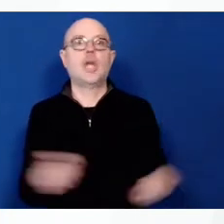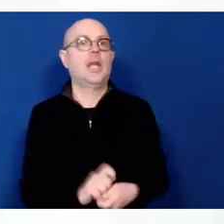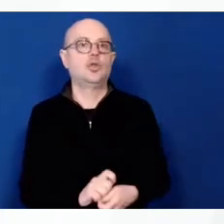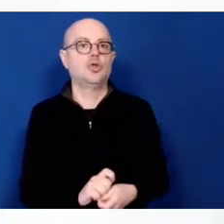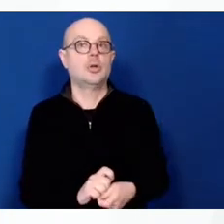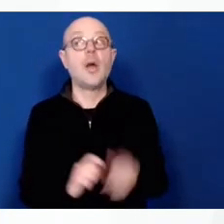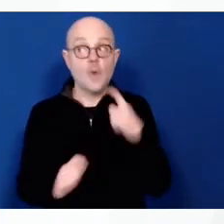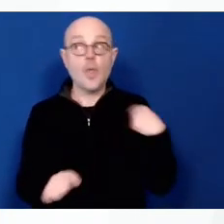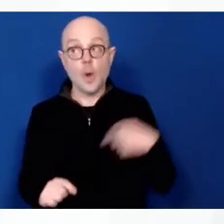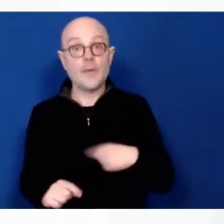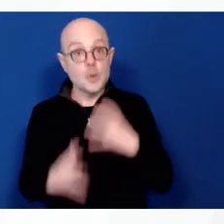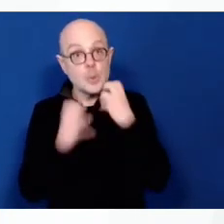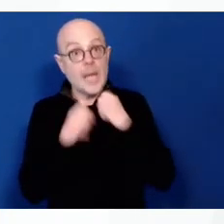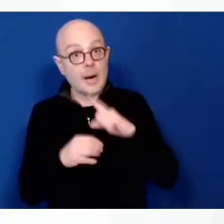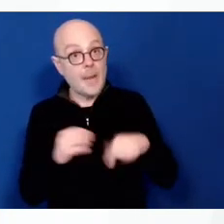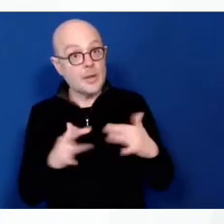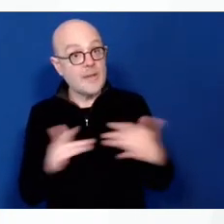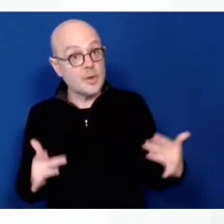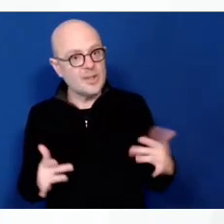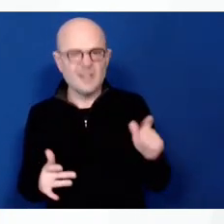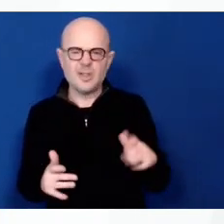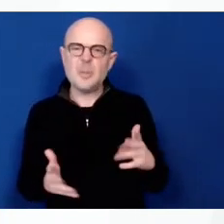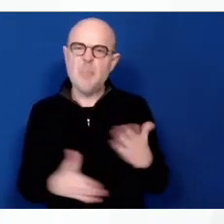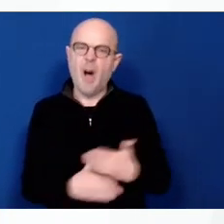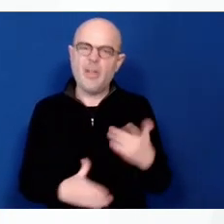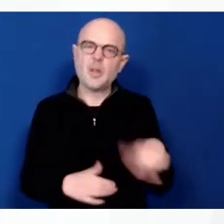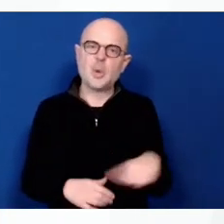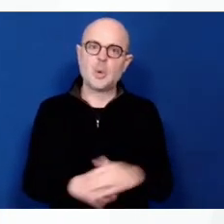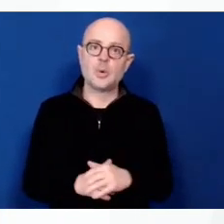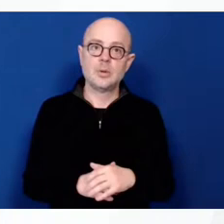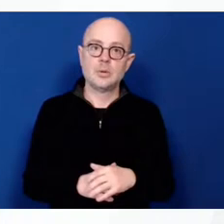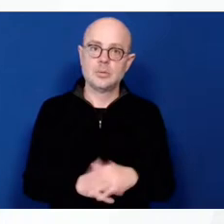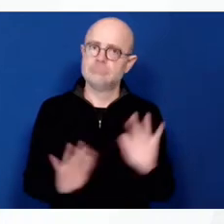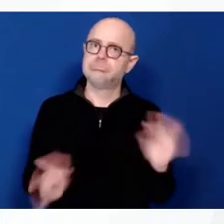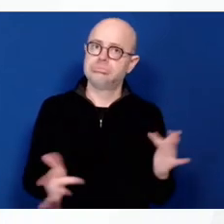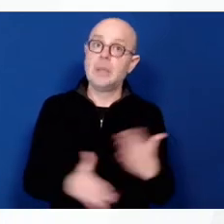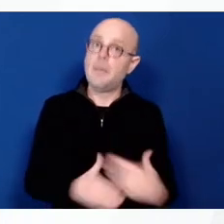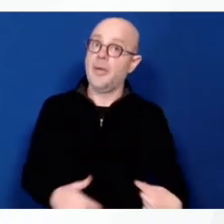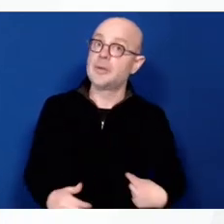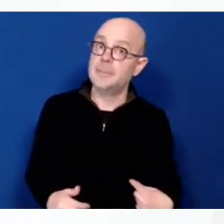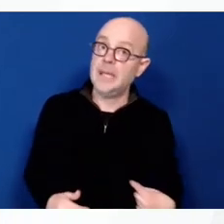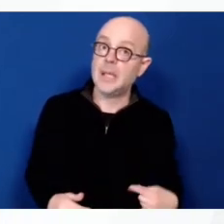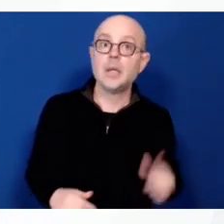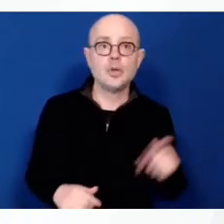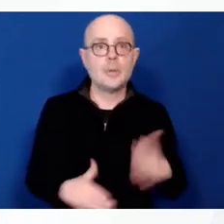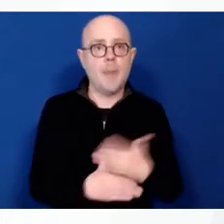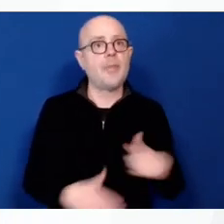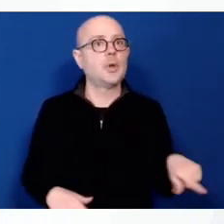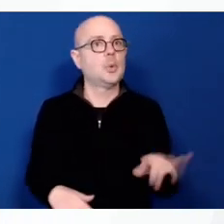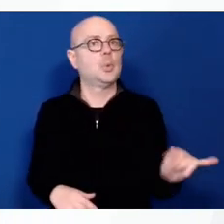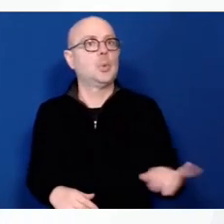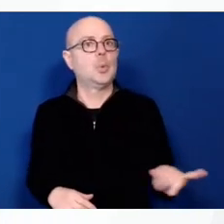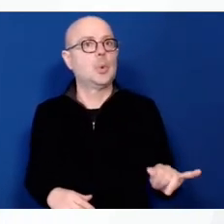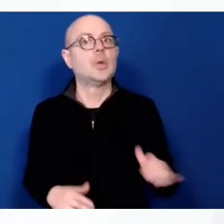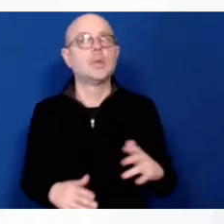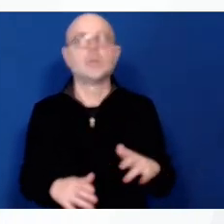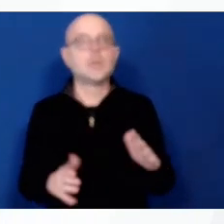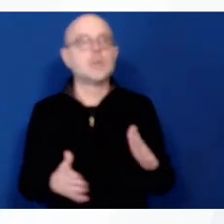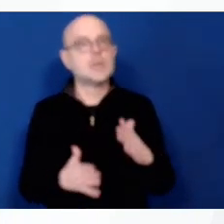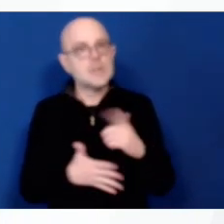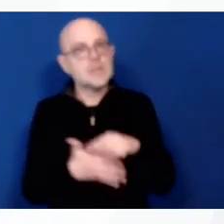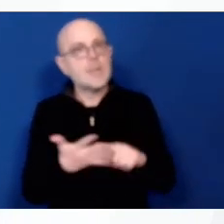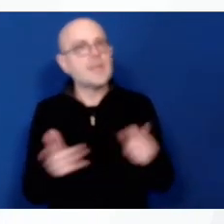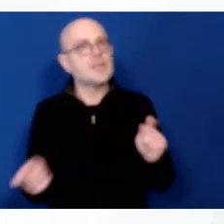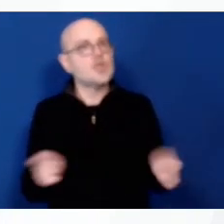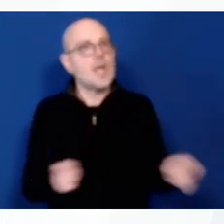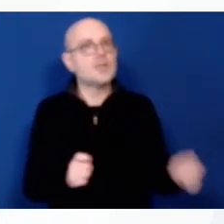diversity, this should be distressing. It is disturbing to me, and it should be to others, that some of the same changes the BSU